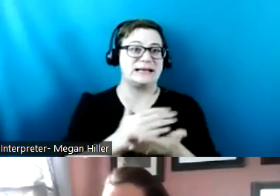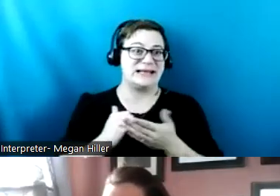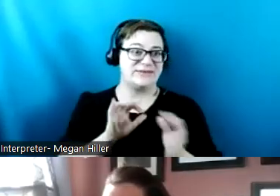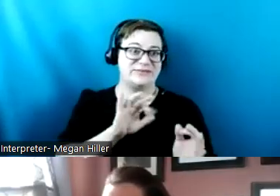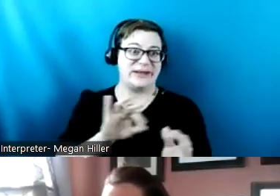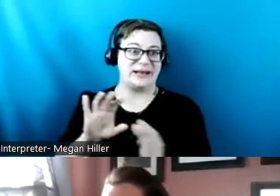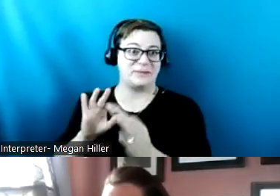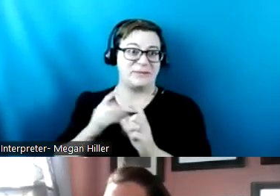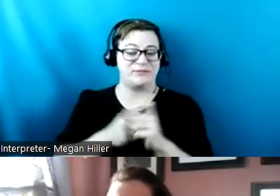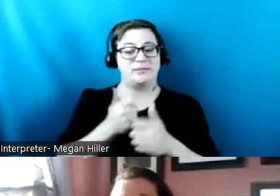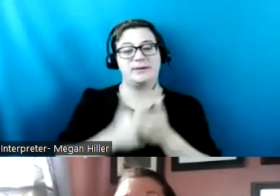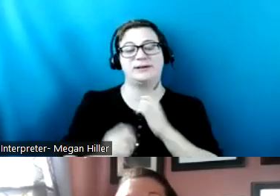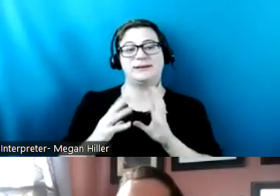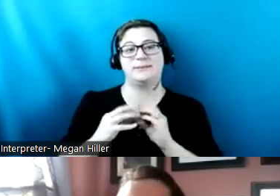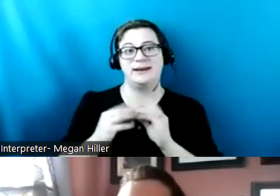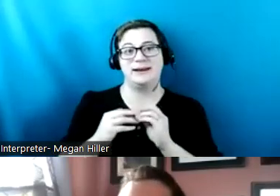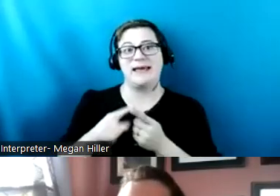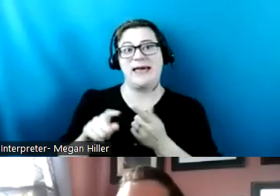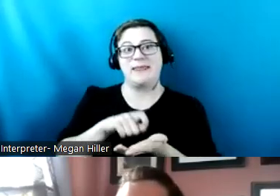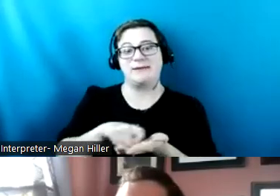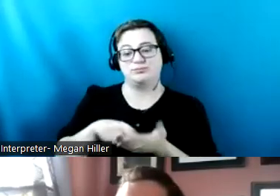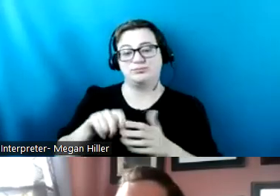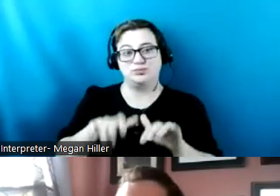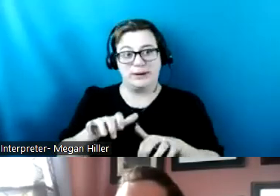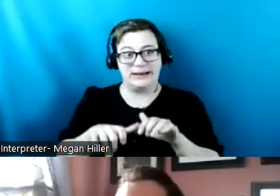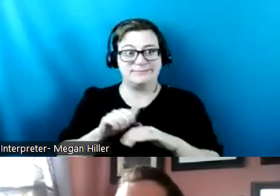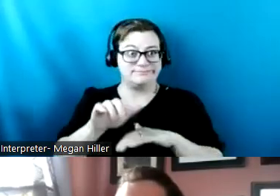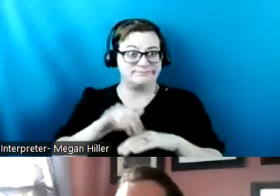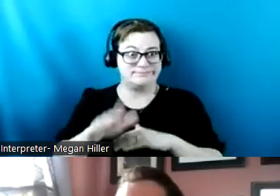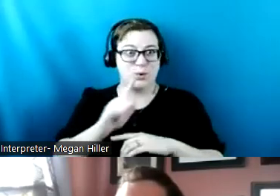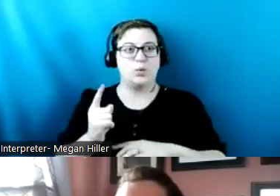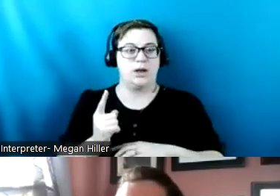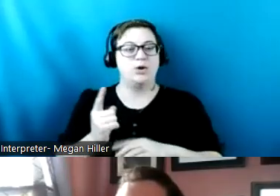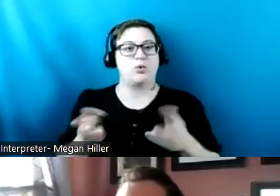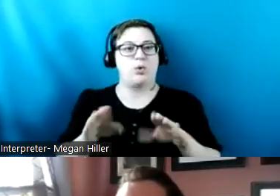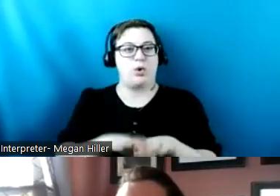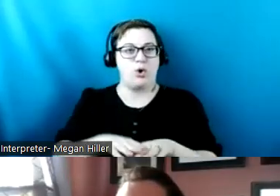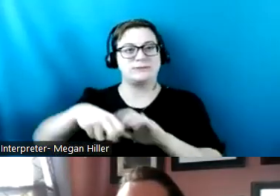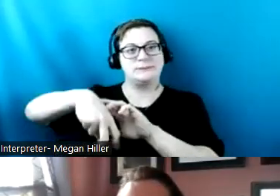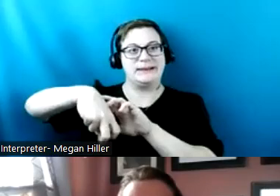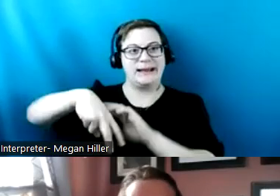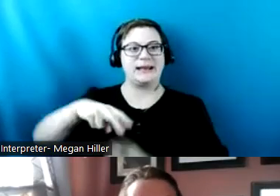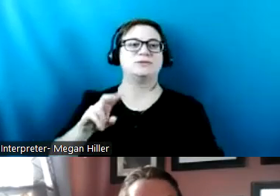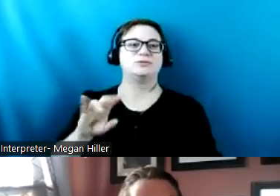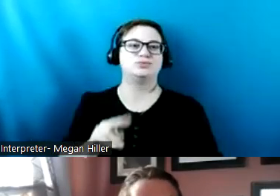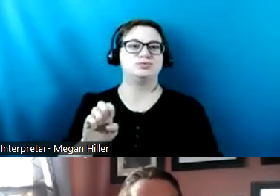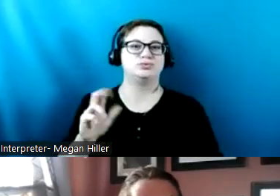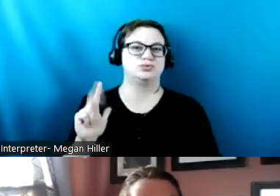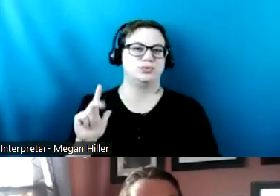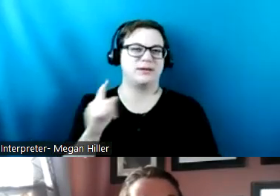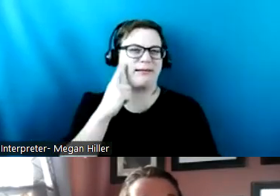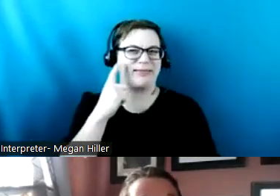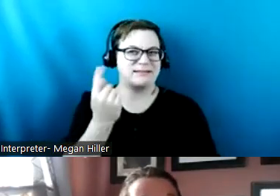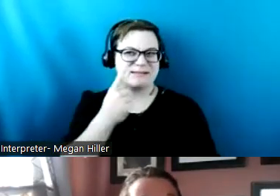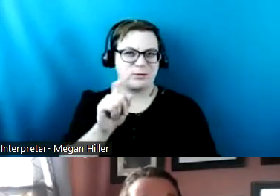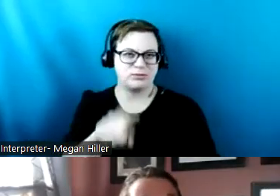those meetings, and then written input will shut off at midnight on June 23rd. I think we had a question before